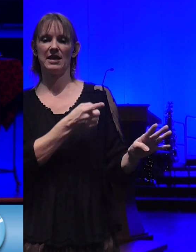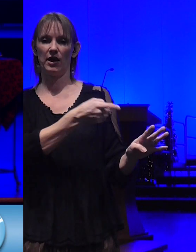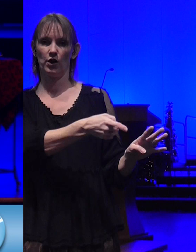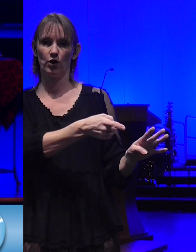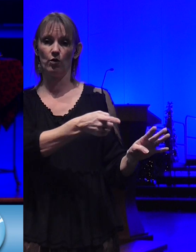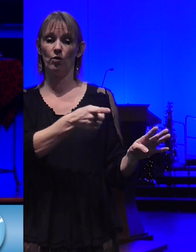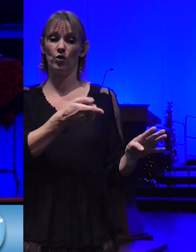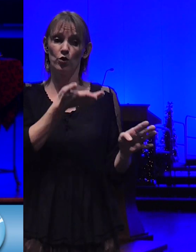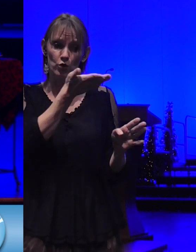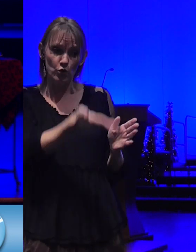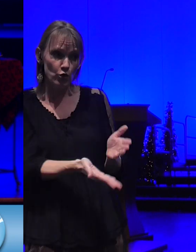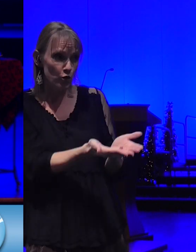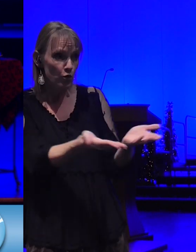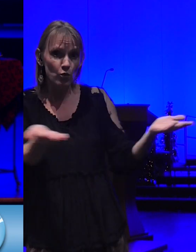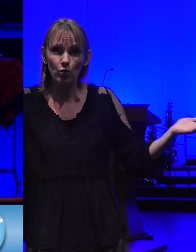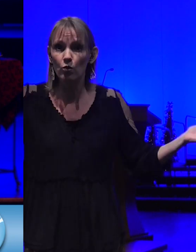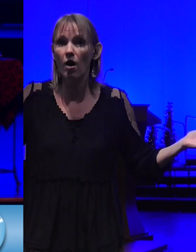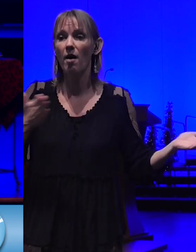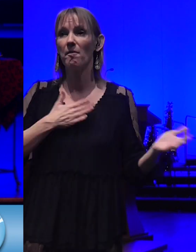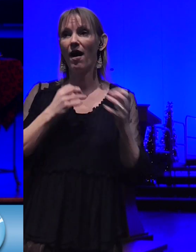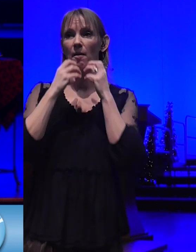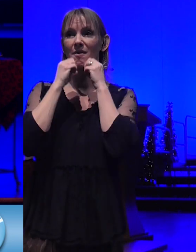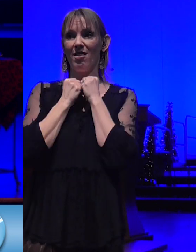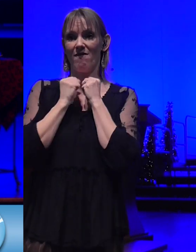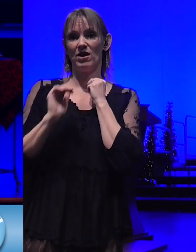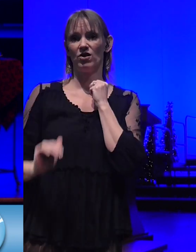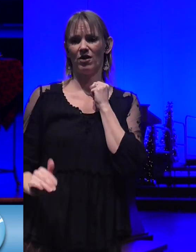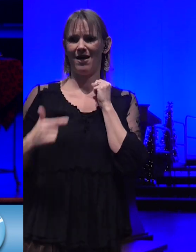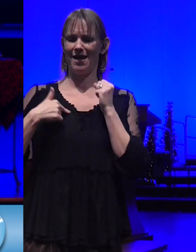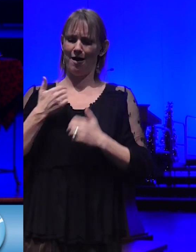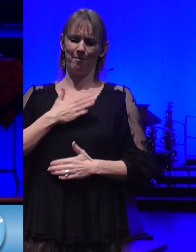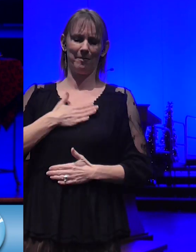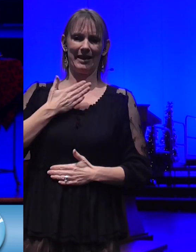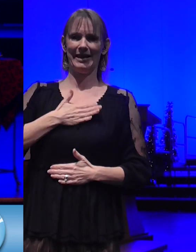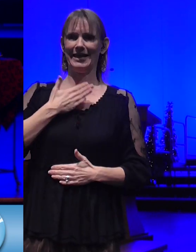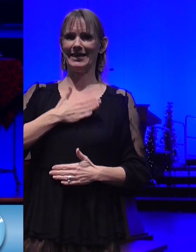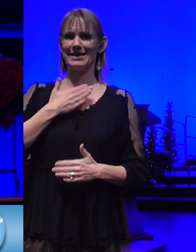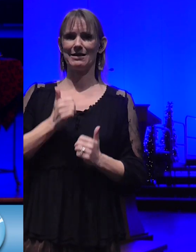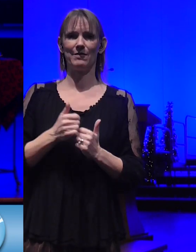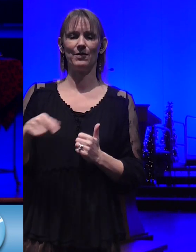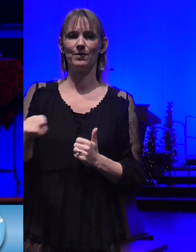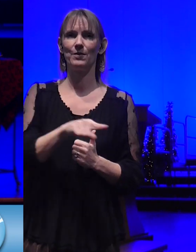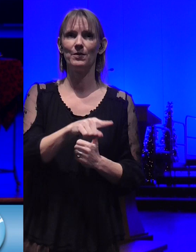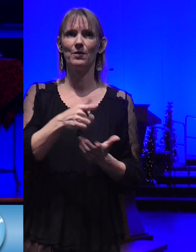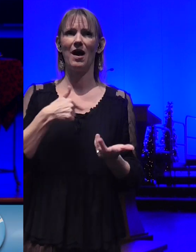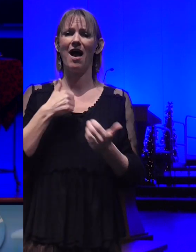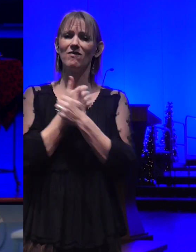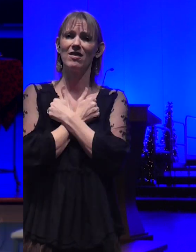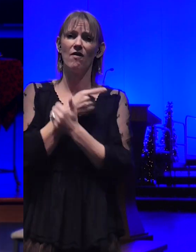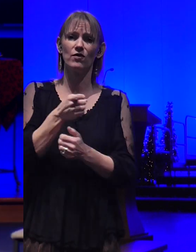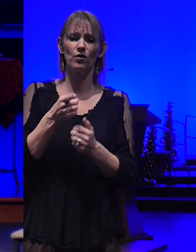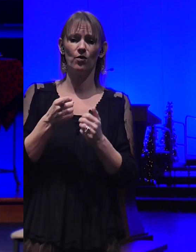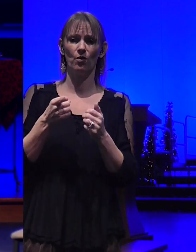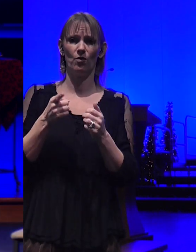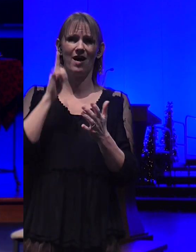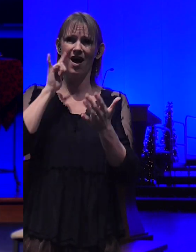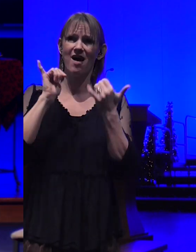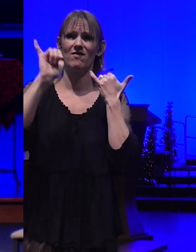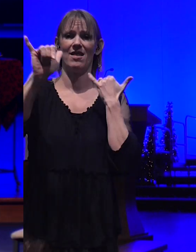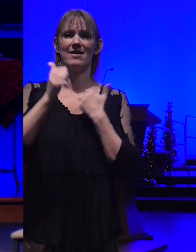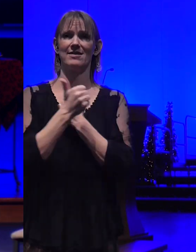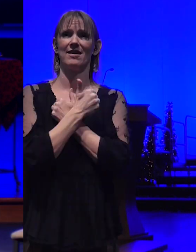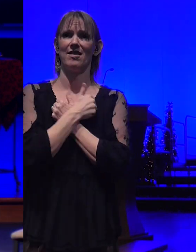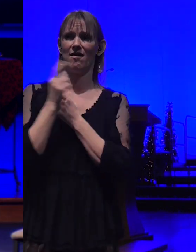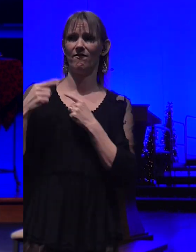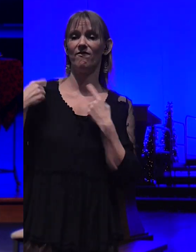Thou art my beloved child in whom I am well pleased. I have loved you with an everlasting